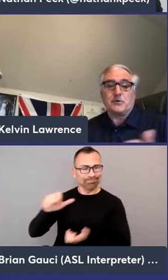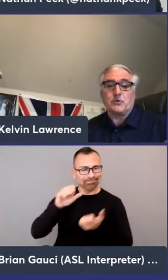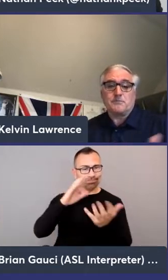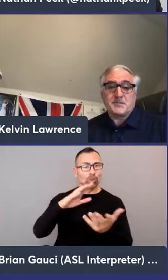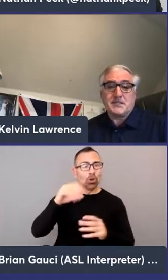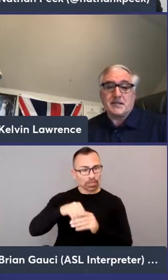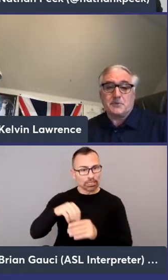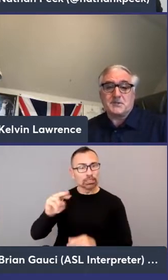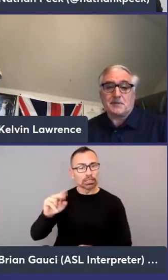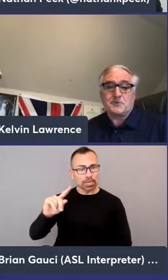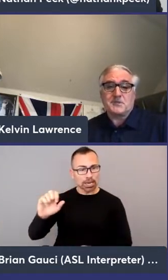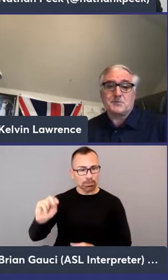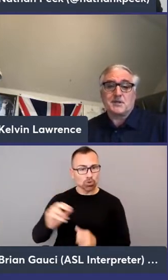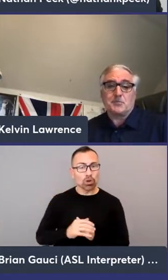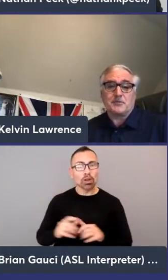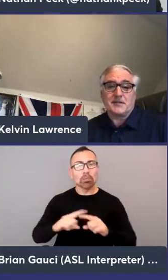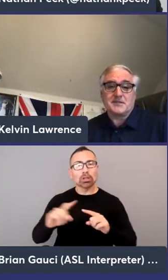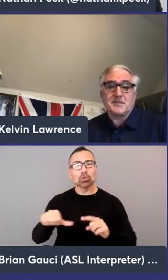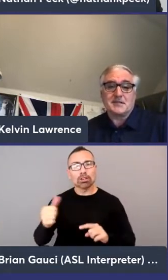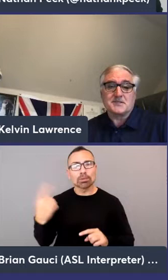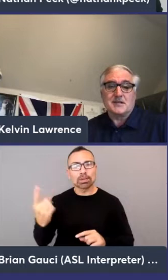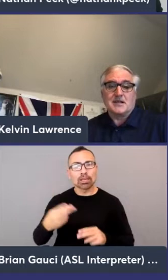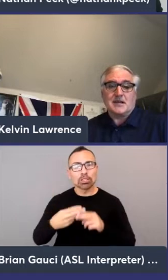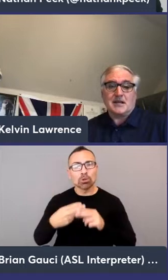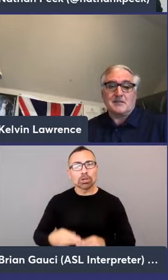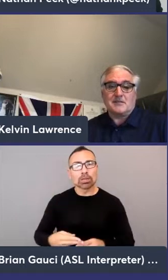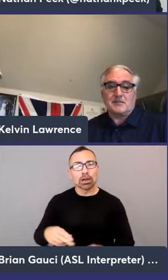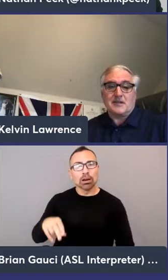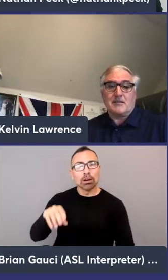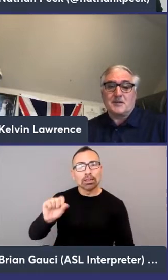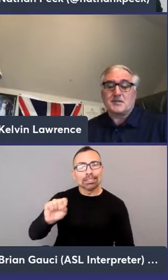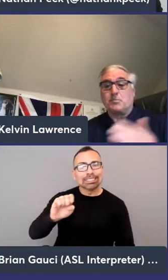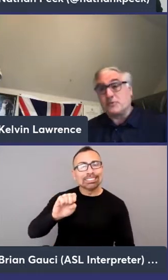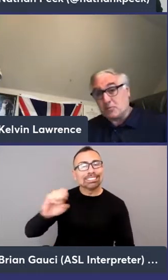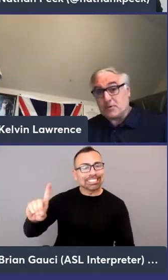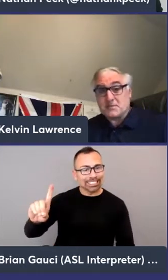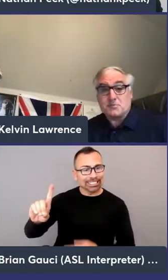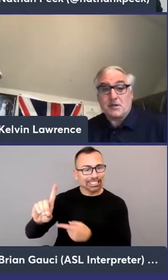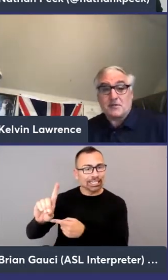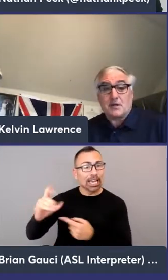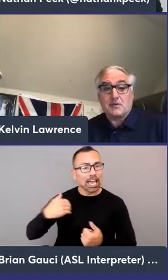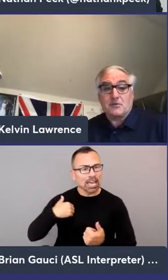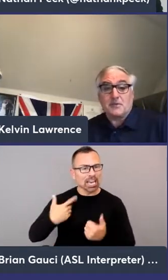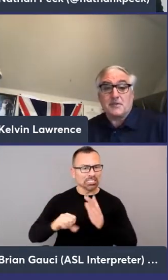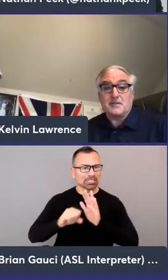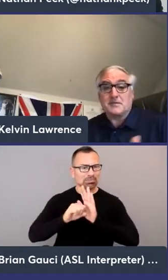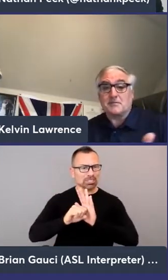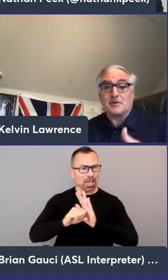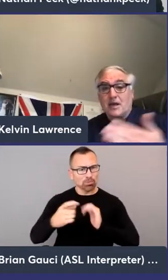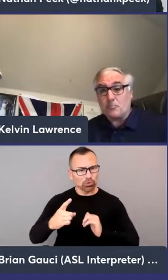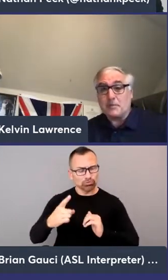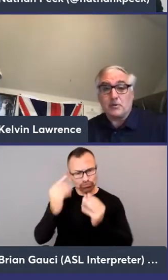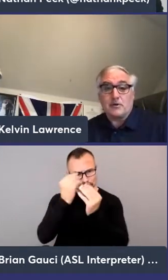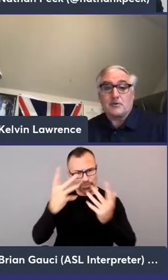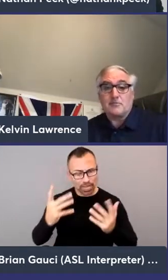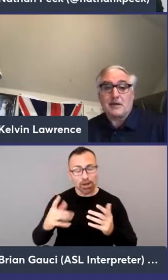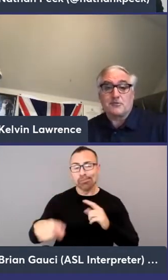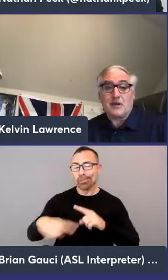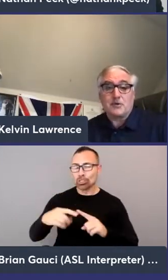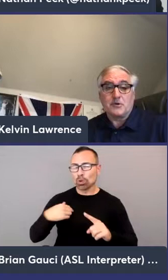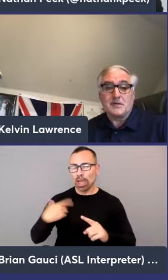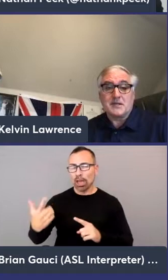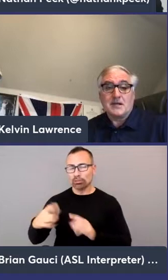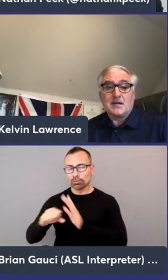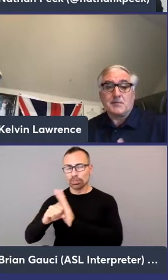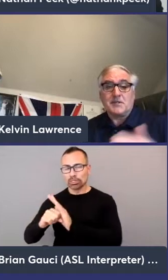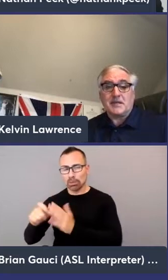little thing that we call seed, which comes with some sample data sets. And there are sample notebooks as well that go along with these that help people learn how to